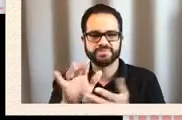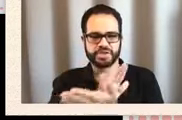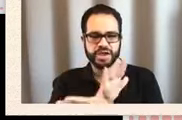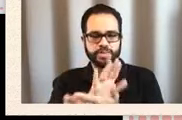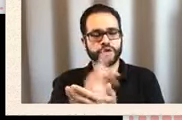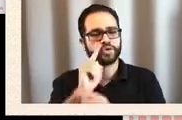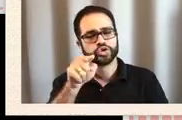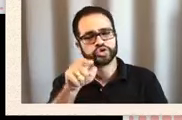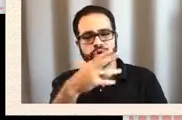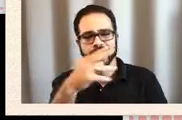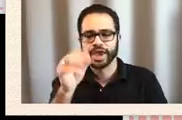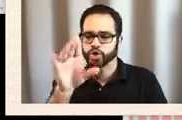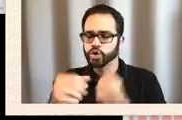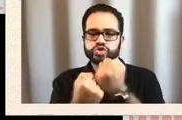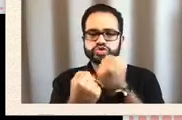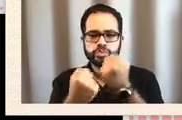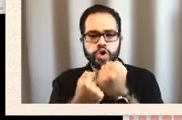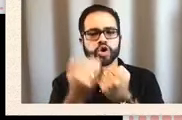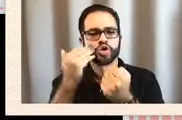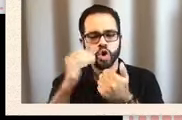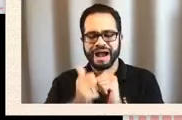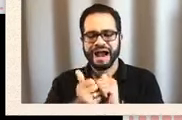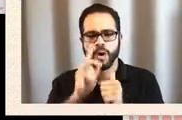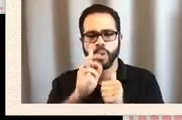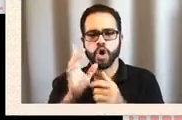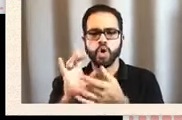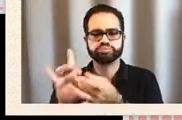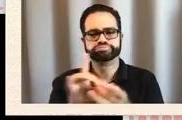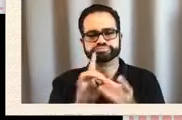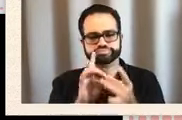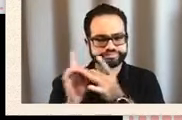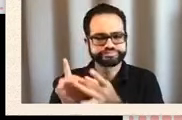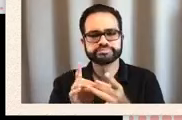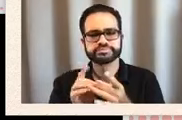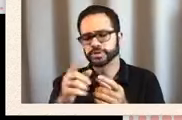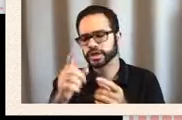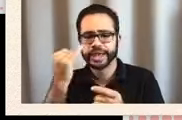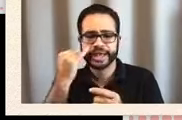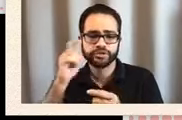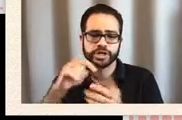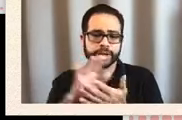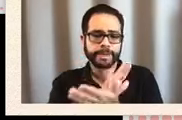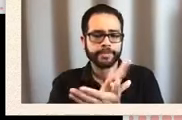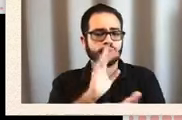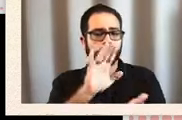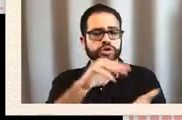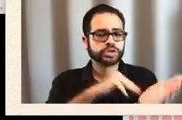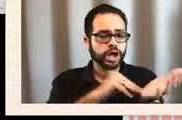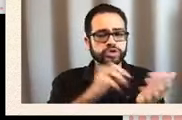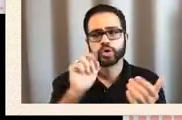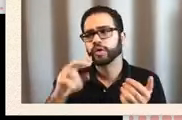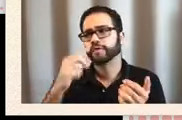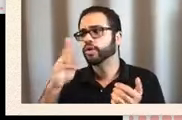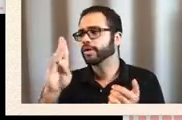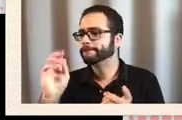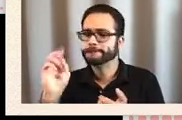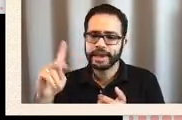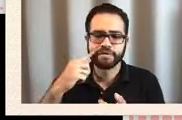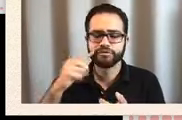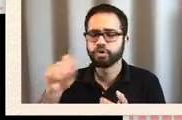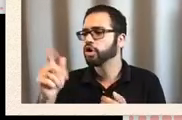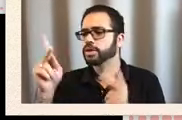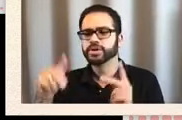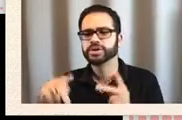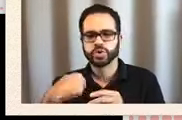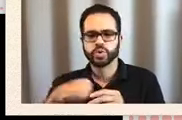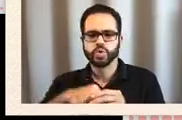together. And then if you need a document for your doctor or for your bank or for someone else, we'll call them a third party, then